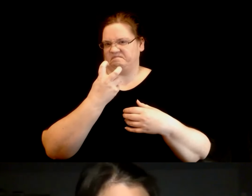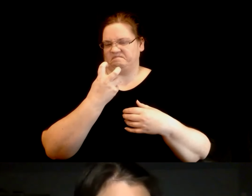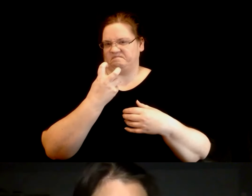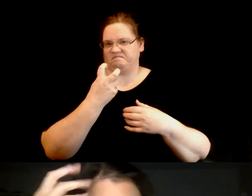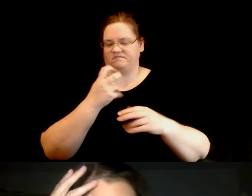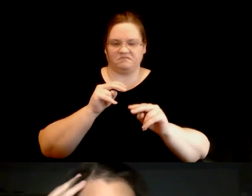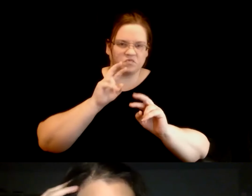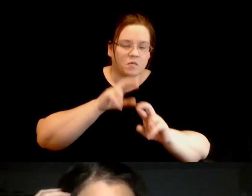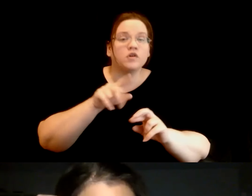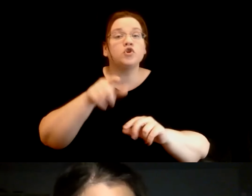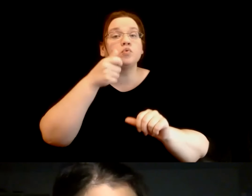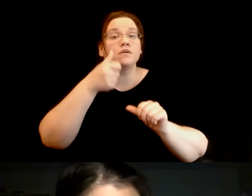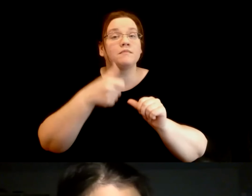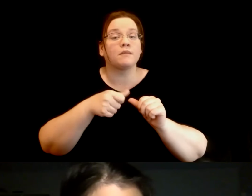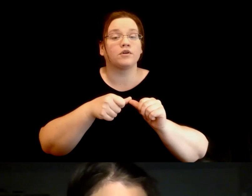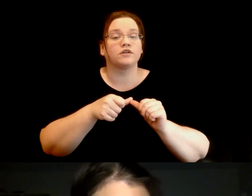all remember the